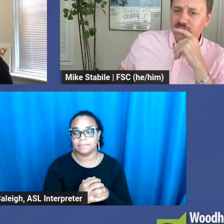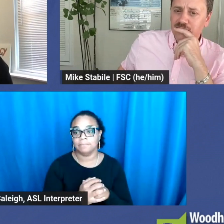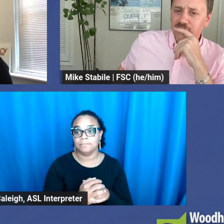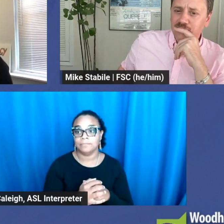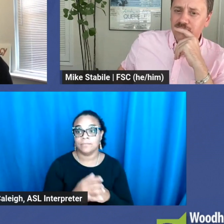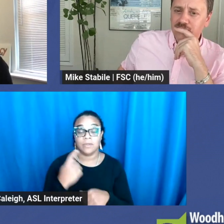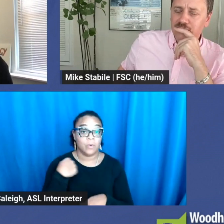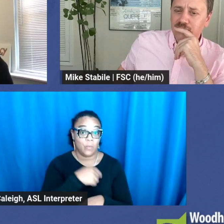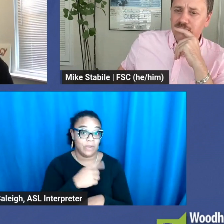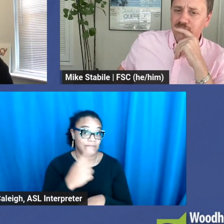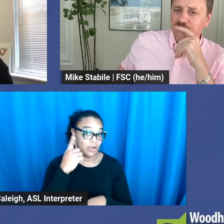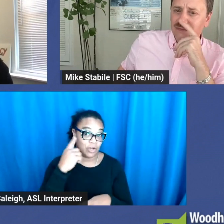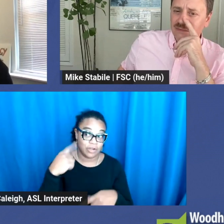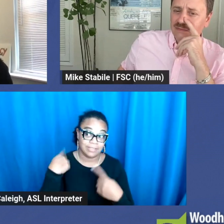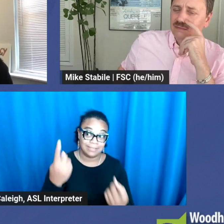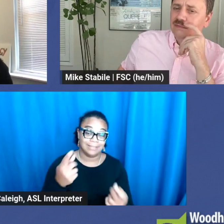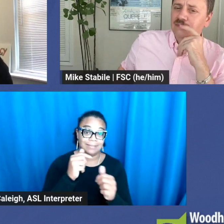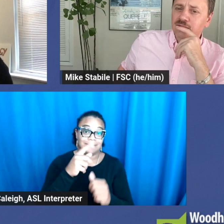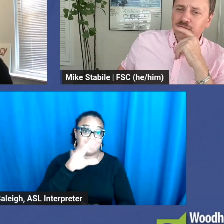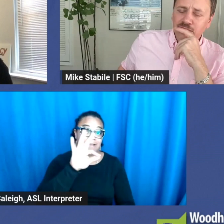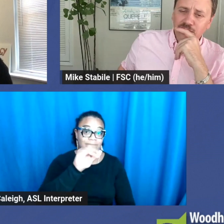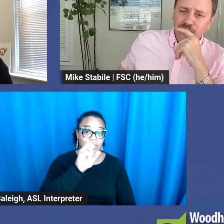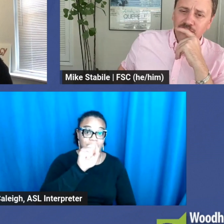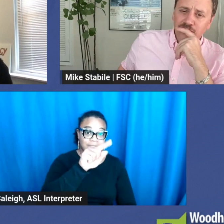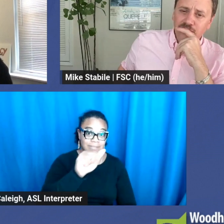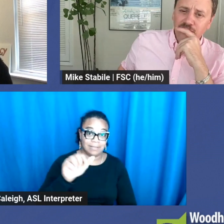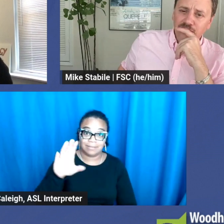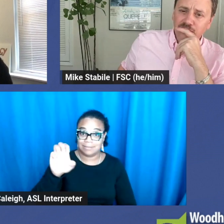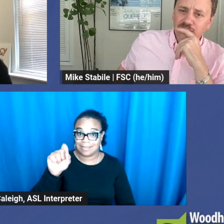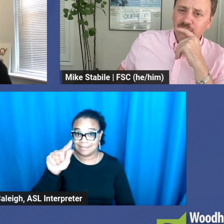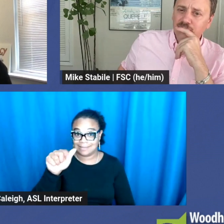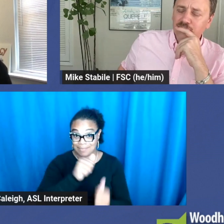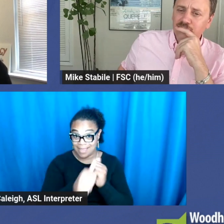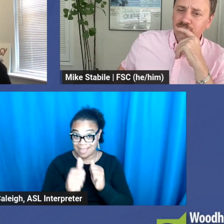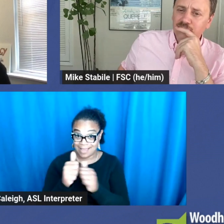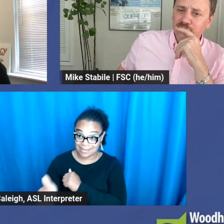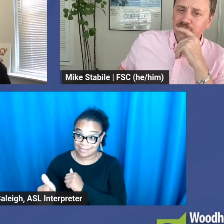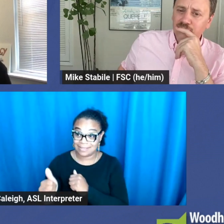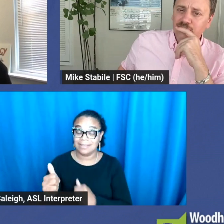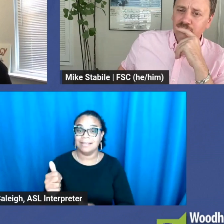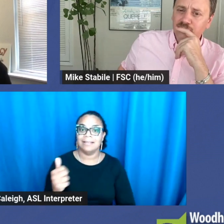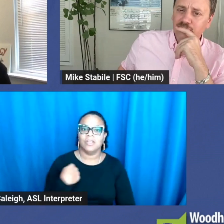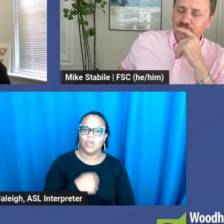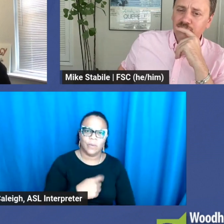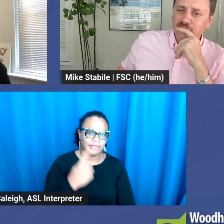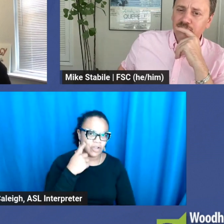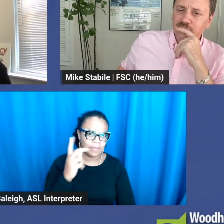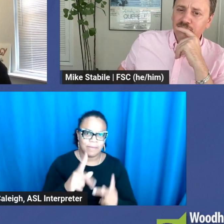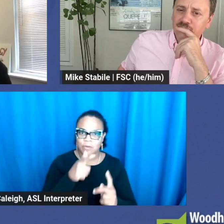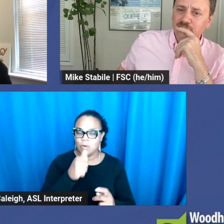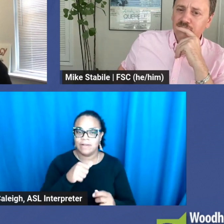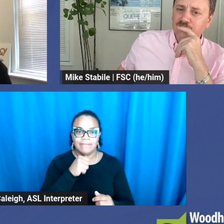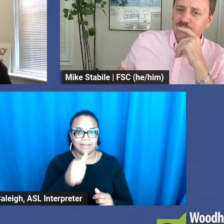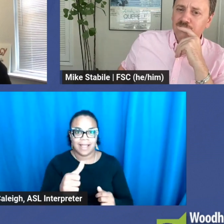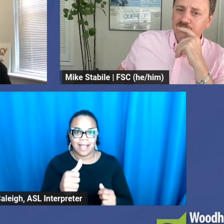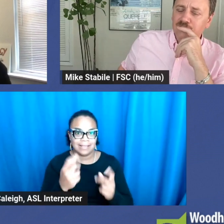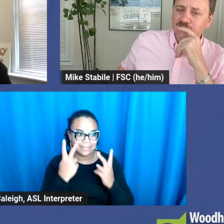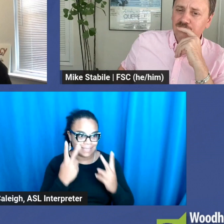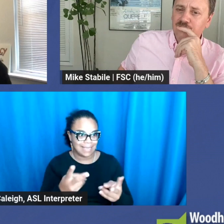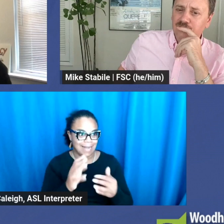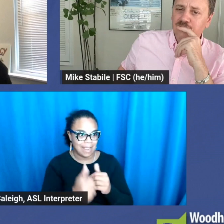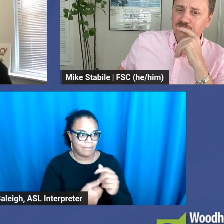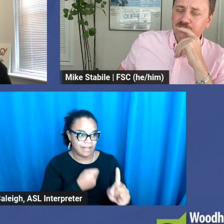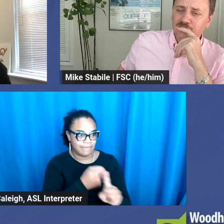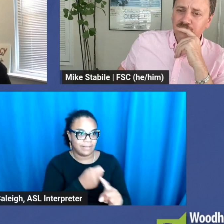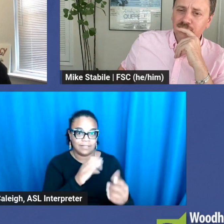since FOSTA SESTA passed is people who haven't actually tracked how it's affected communities, how it's affected sex